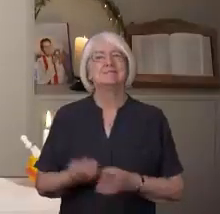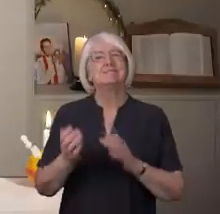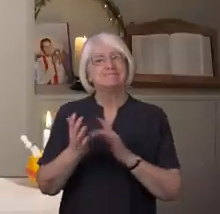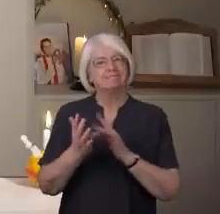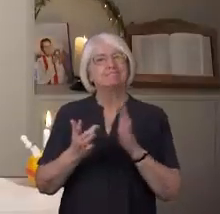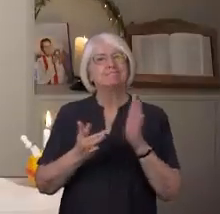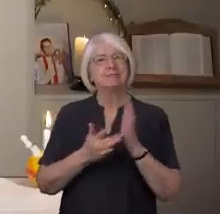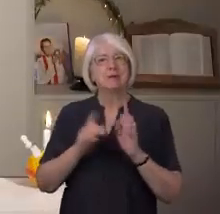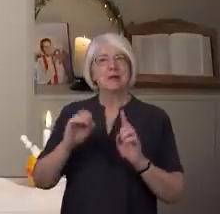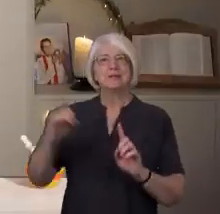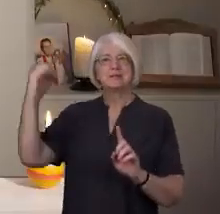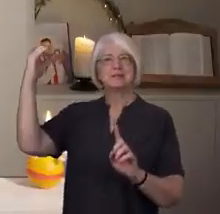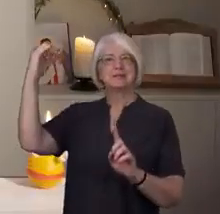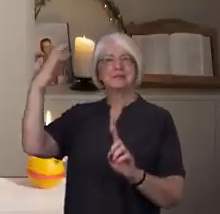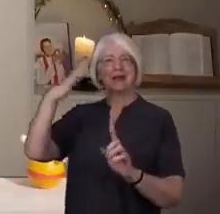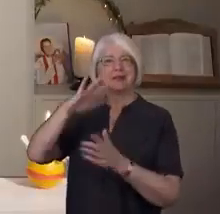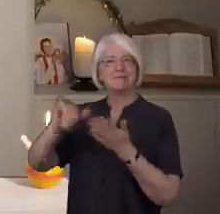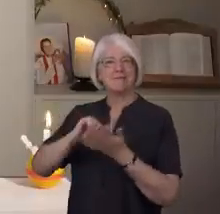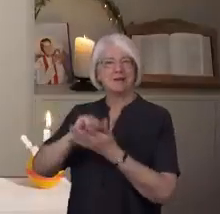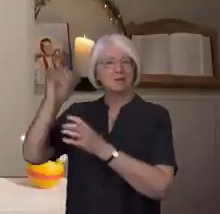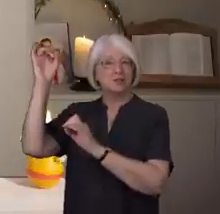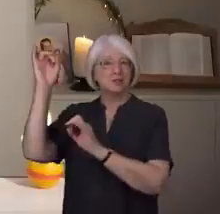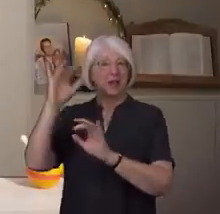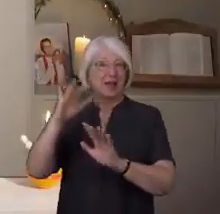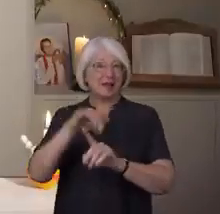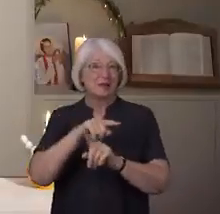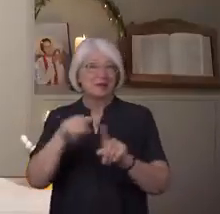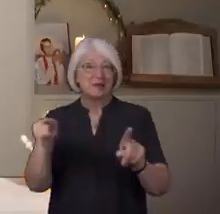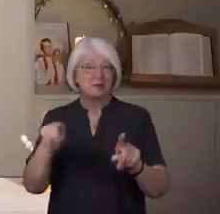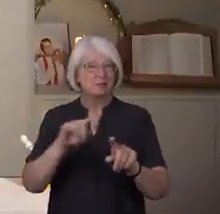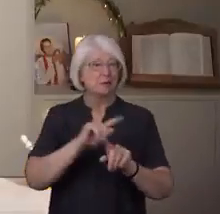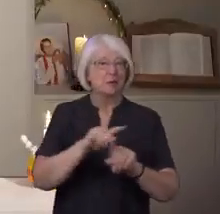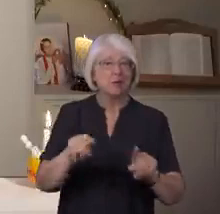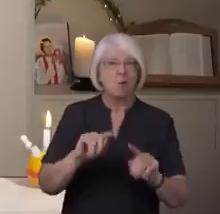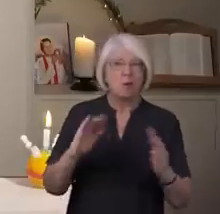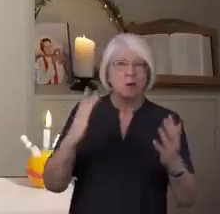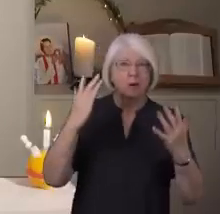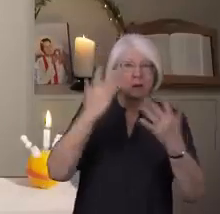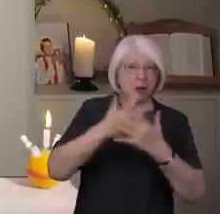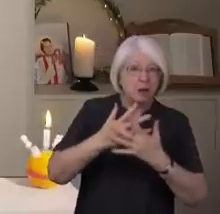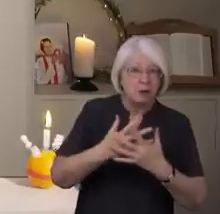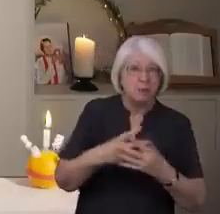Christ, the Son of Righteousness, shine upon you. Scatter the darkness from